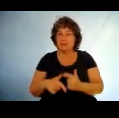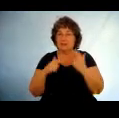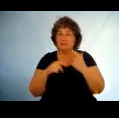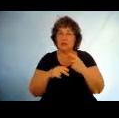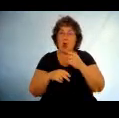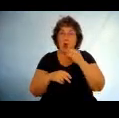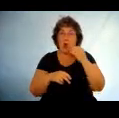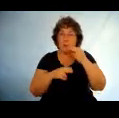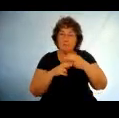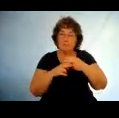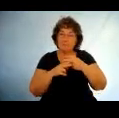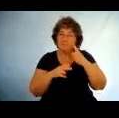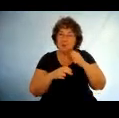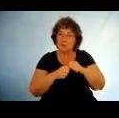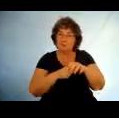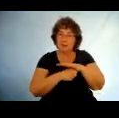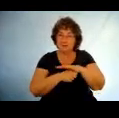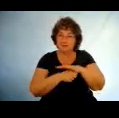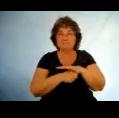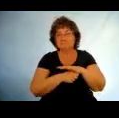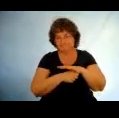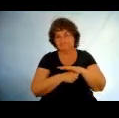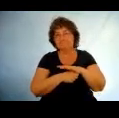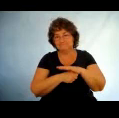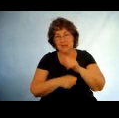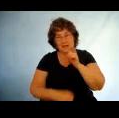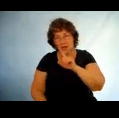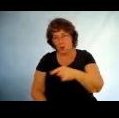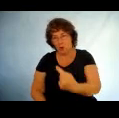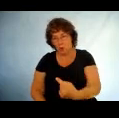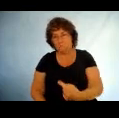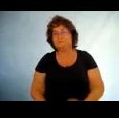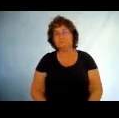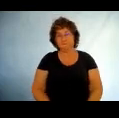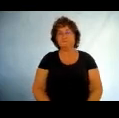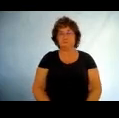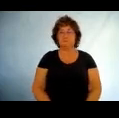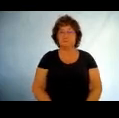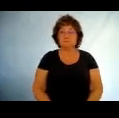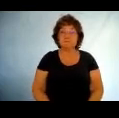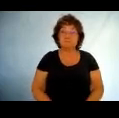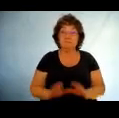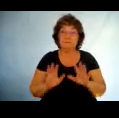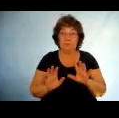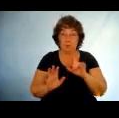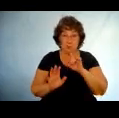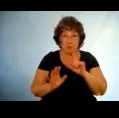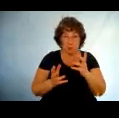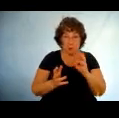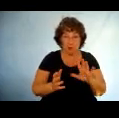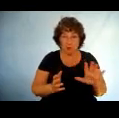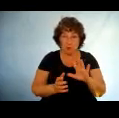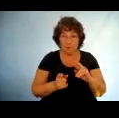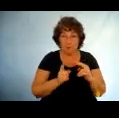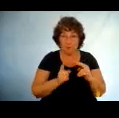because of the pandemic. So you're not alone in that. Yeah. So just some perspectives real quick on your